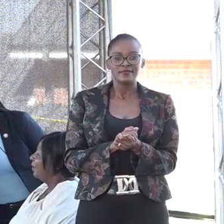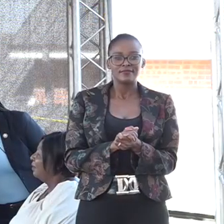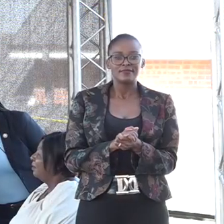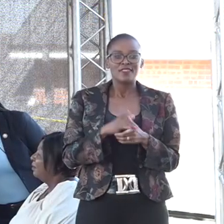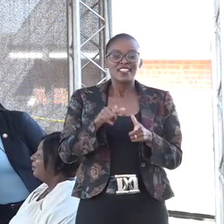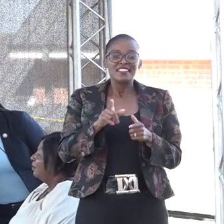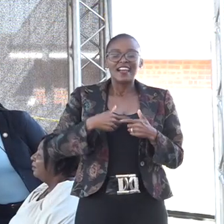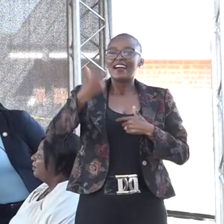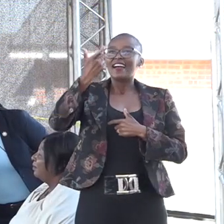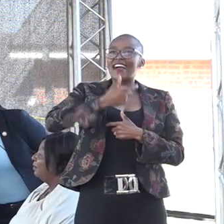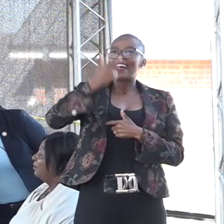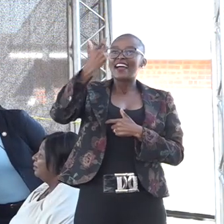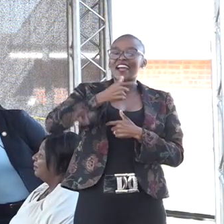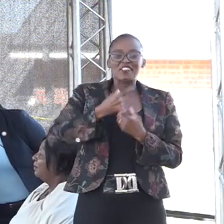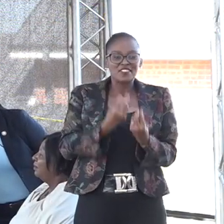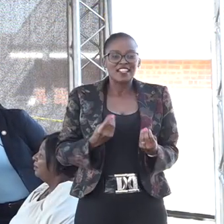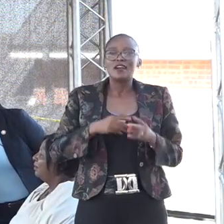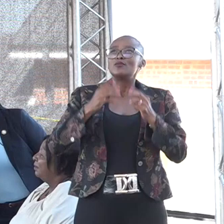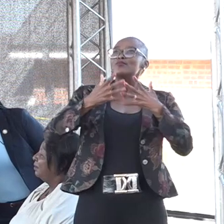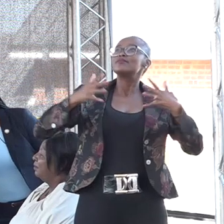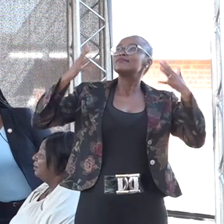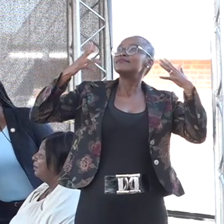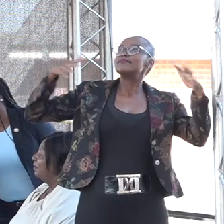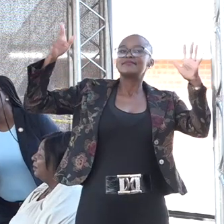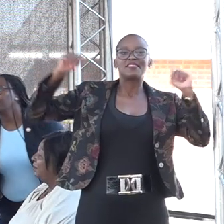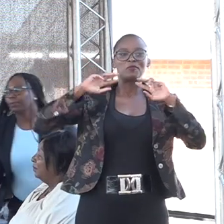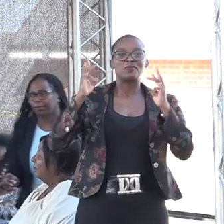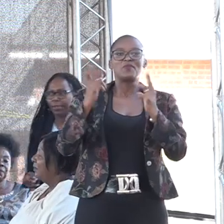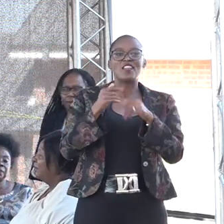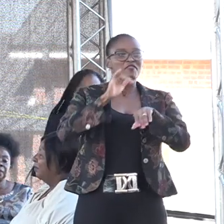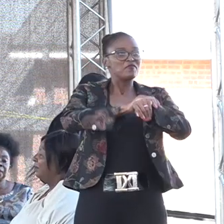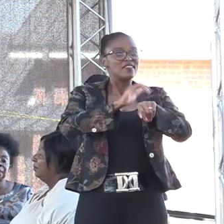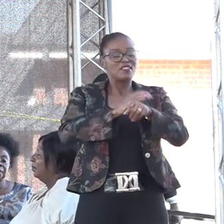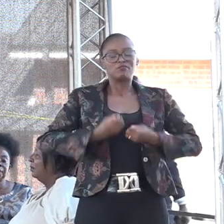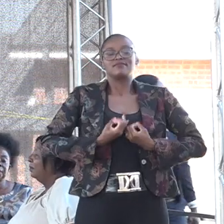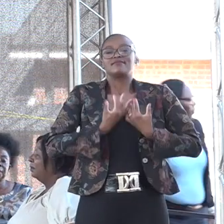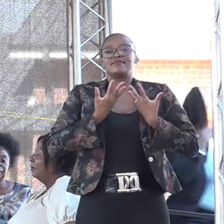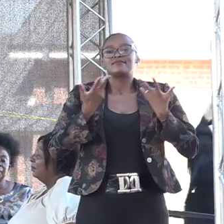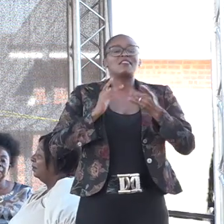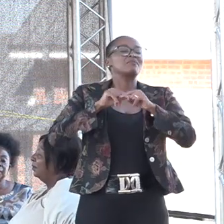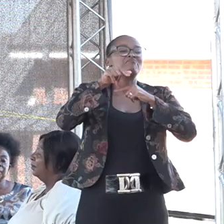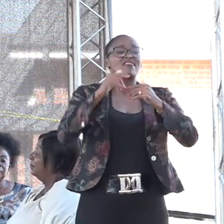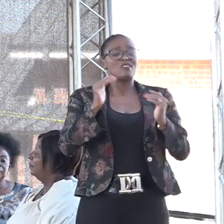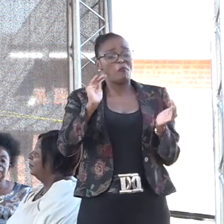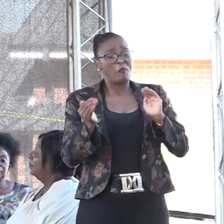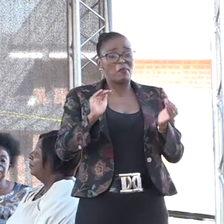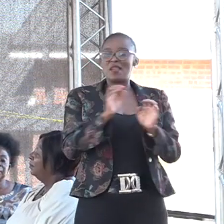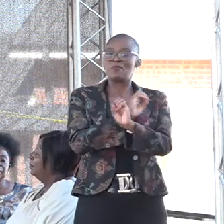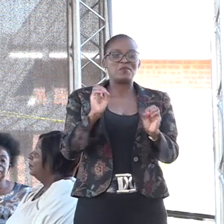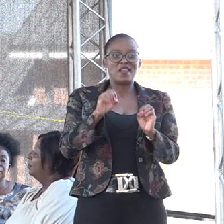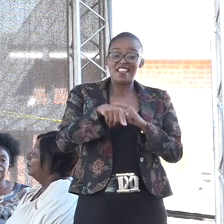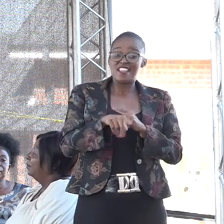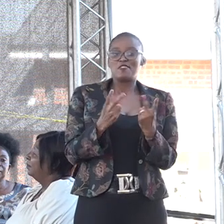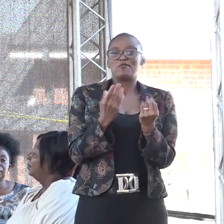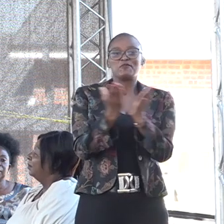The laughter of children fills the air as friendship blossoms beyond compare. In this new school,